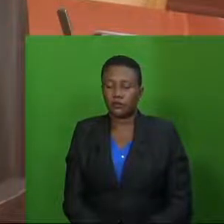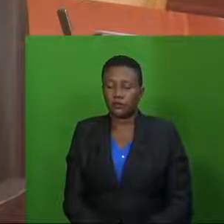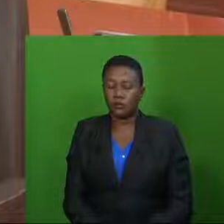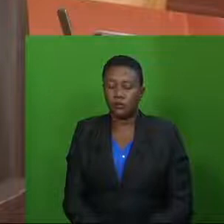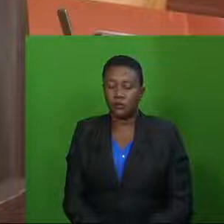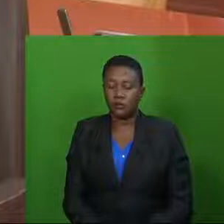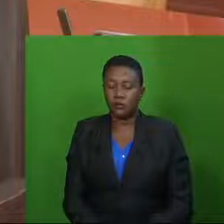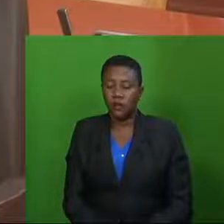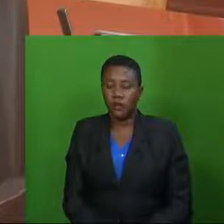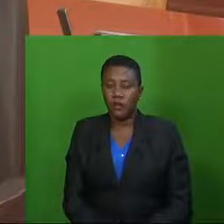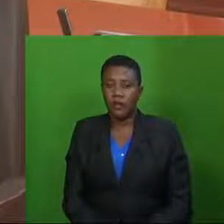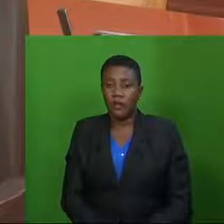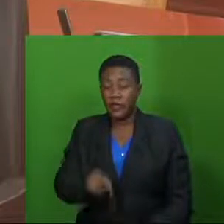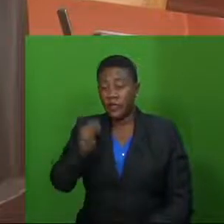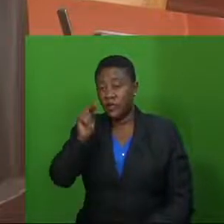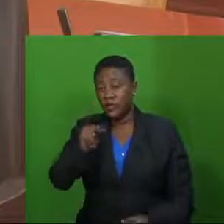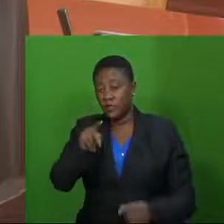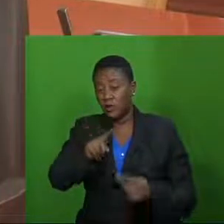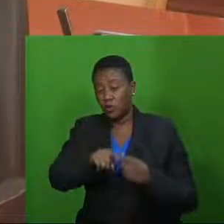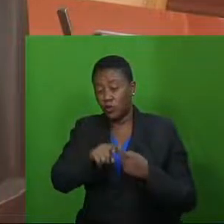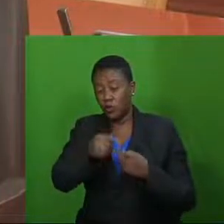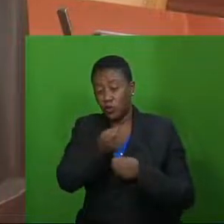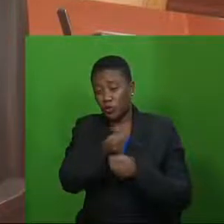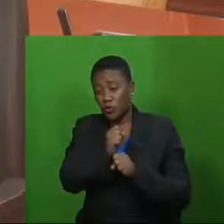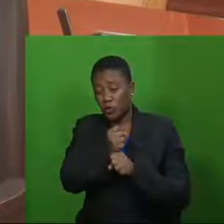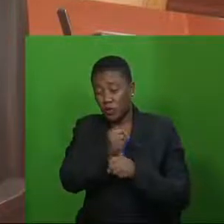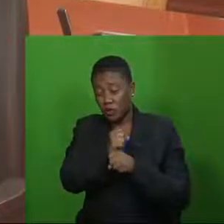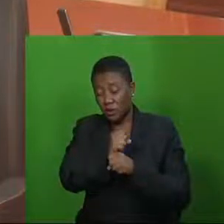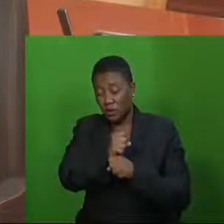the need to compose the Standing Orders Committee